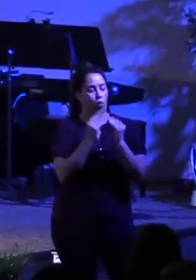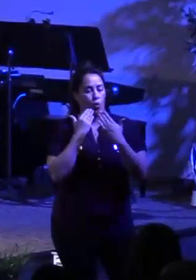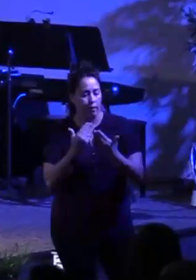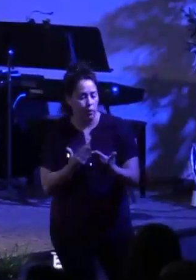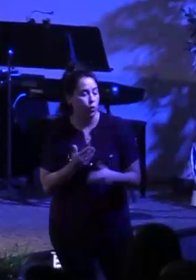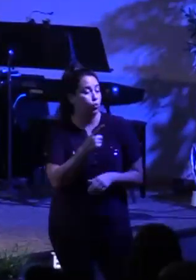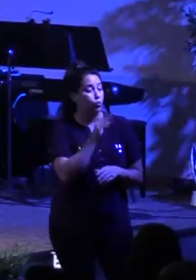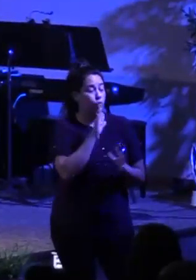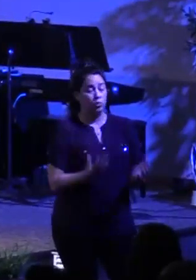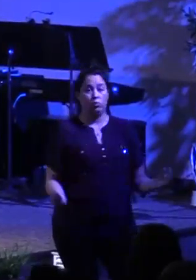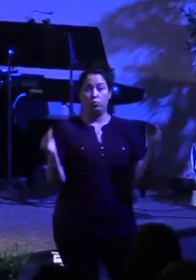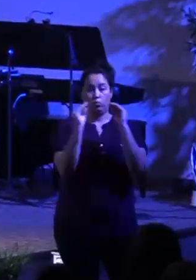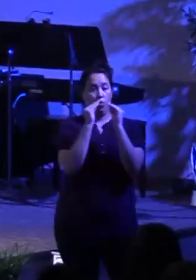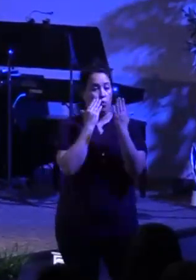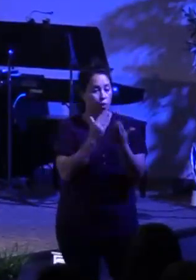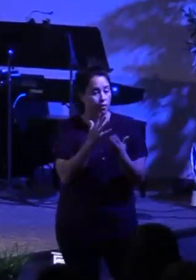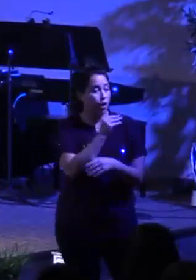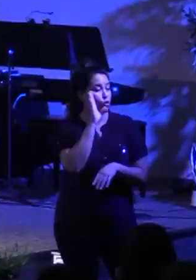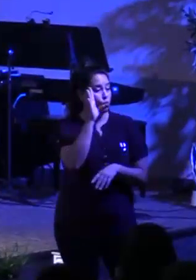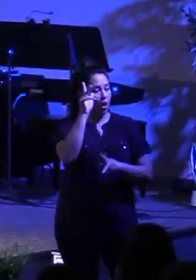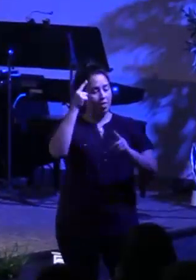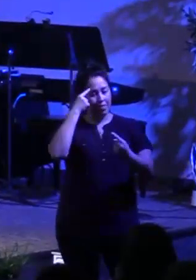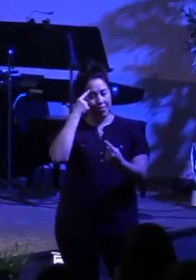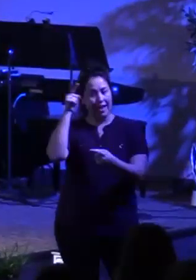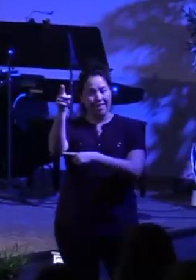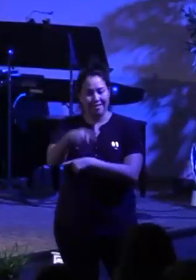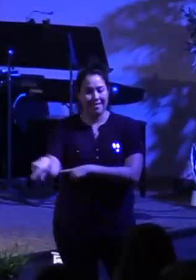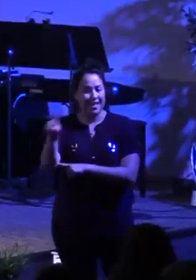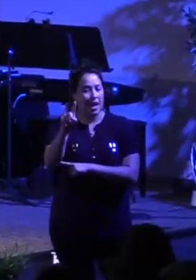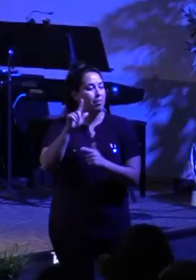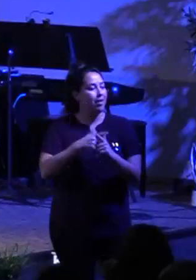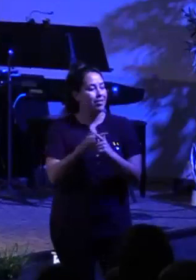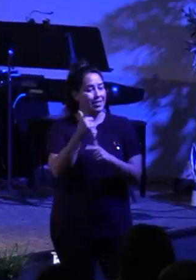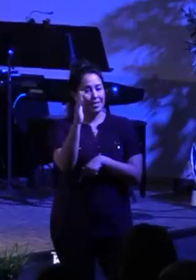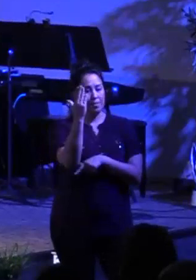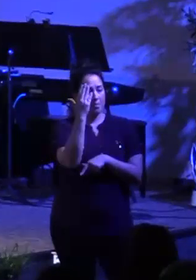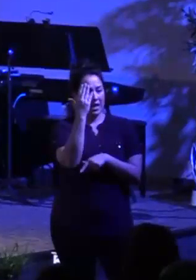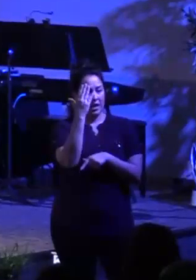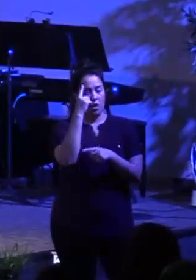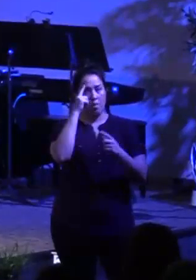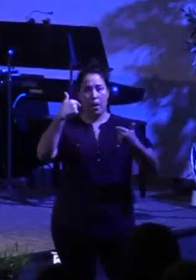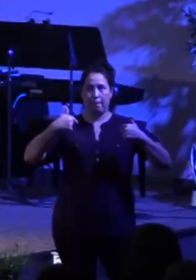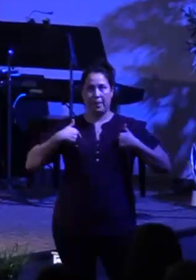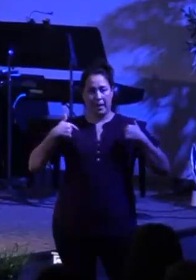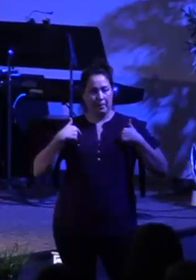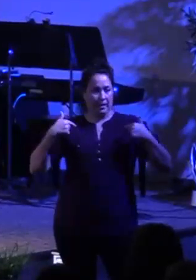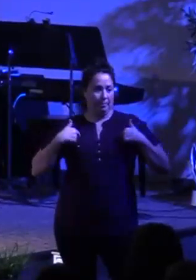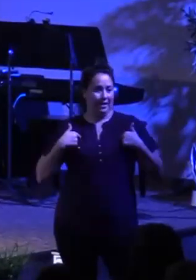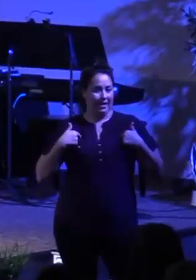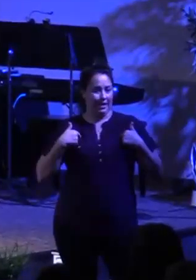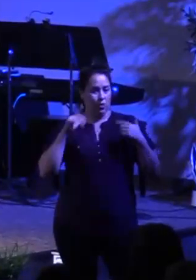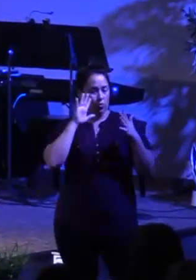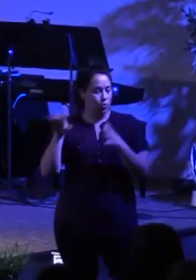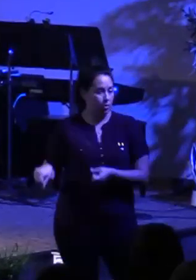And you will be more grateful, and you're going to think of them, and you're going to remove the mirror, sort of this me-centric place